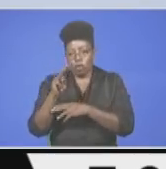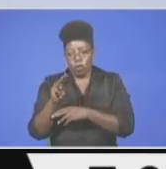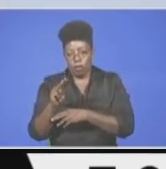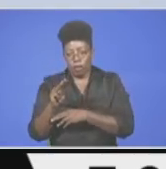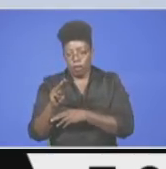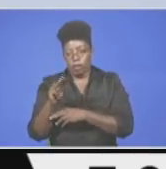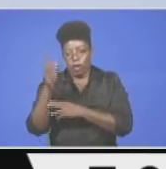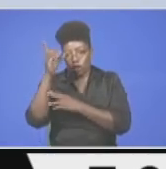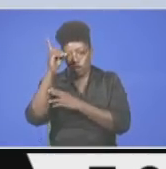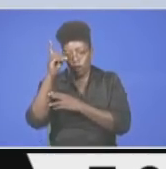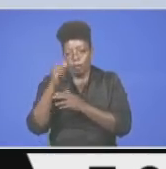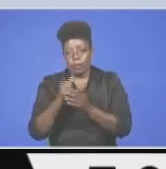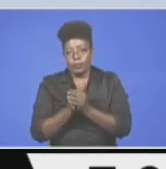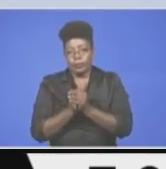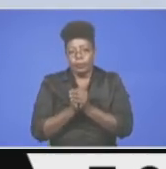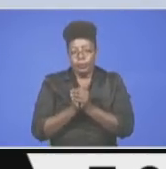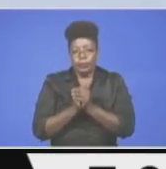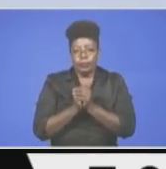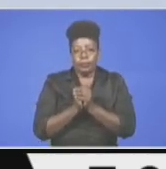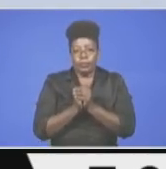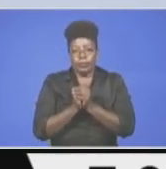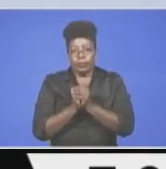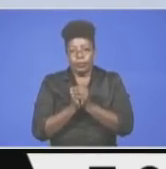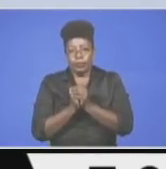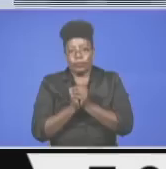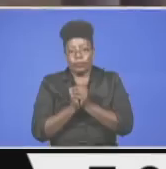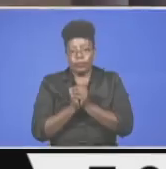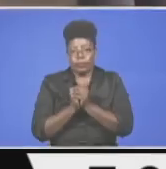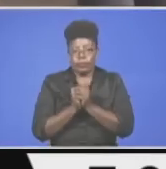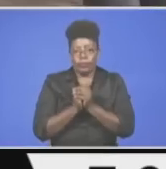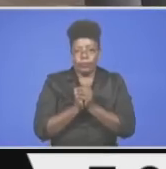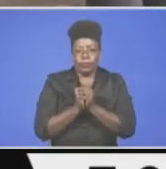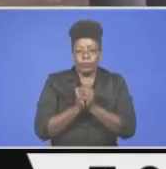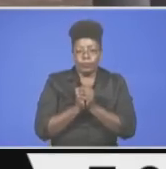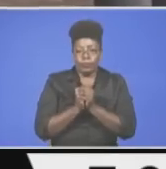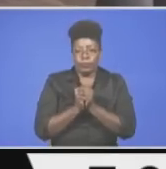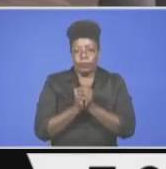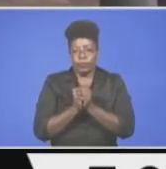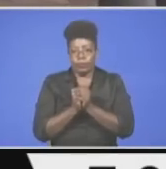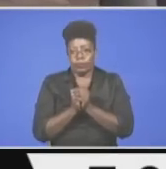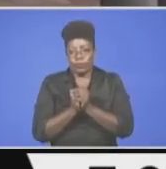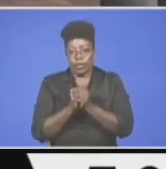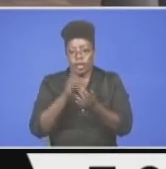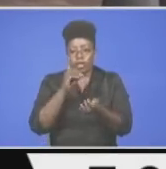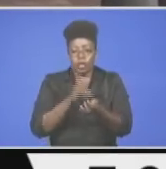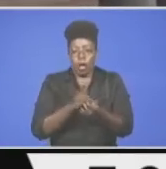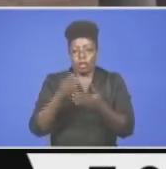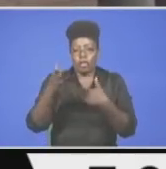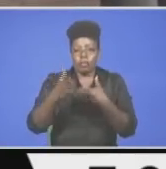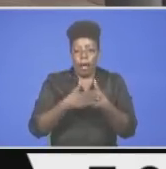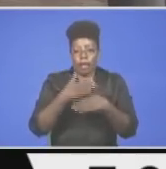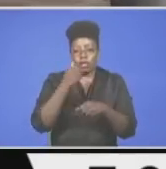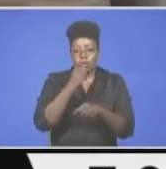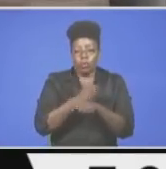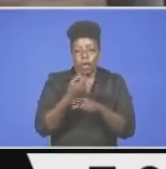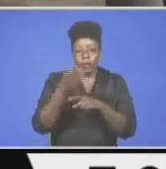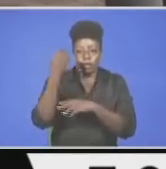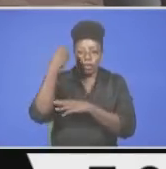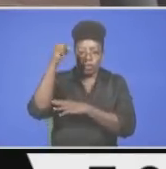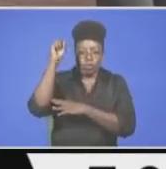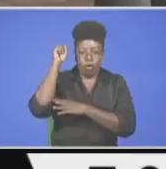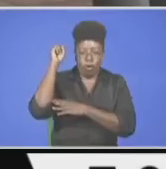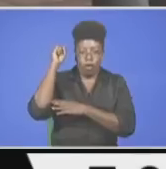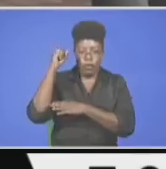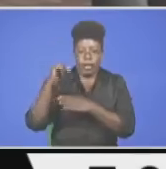York City, I'm Altaviz Munnings, ZNS Network News. With doctors back to work after protesting a series